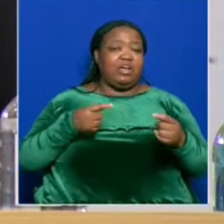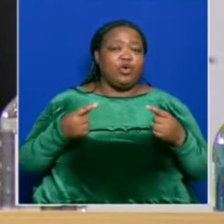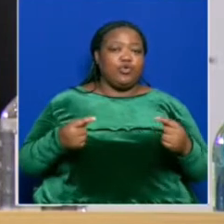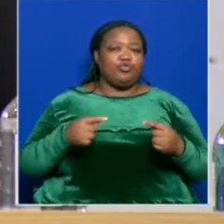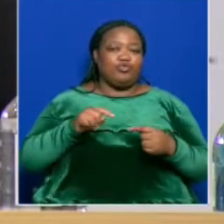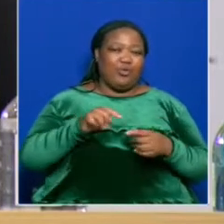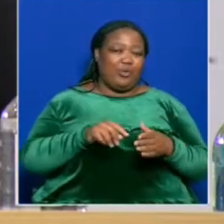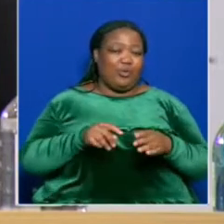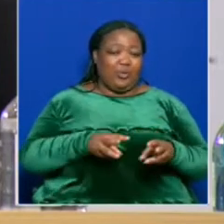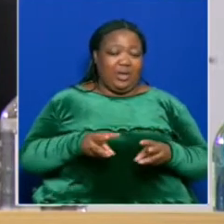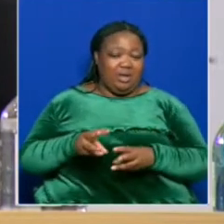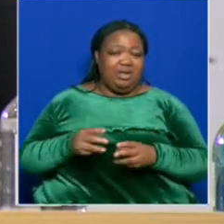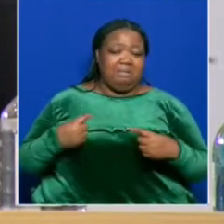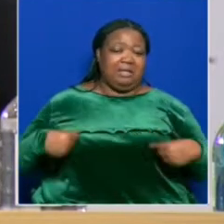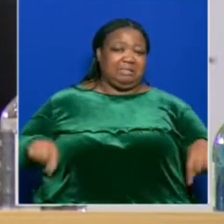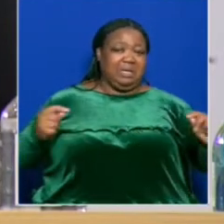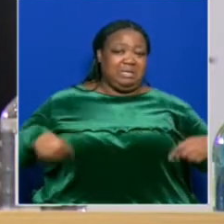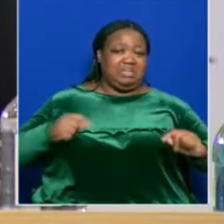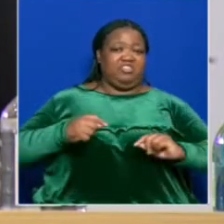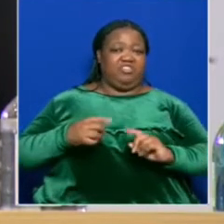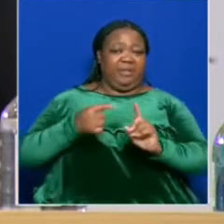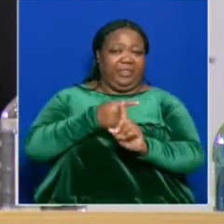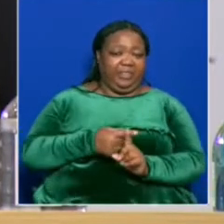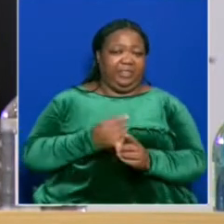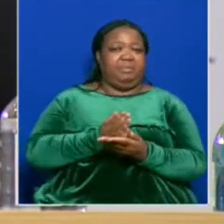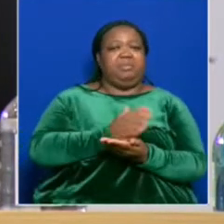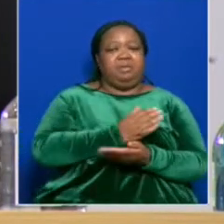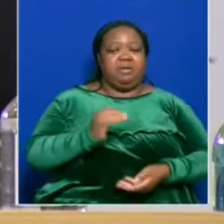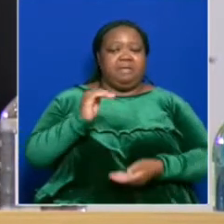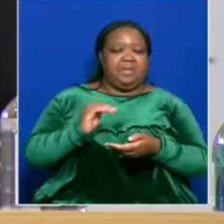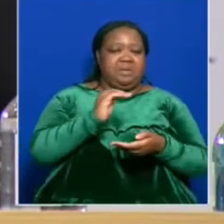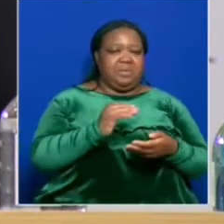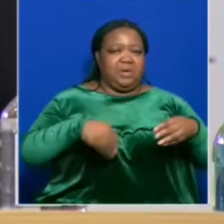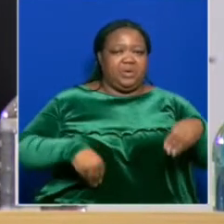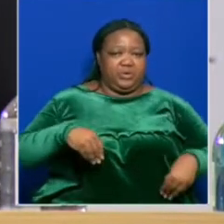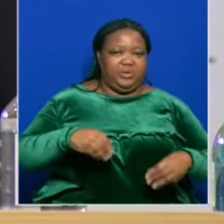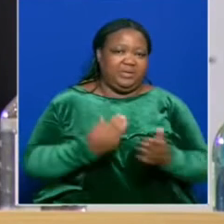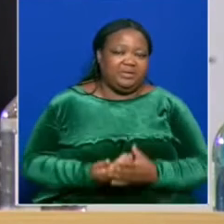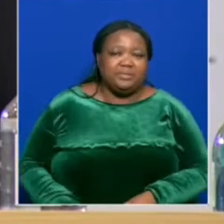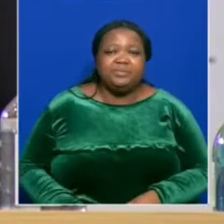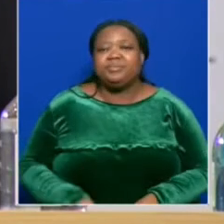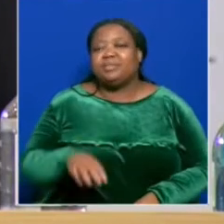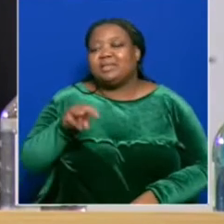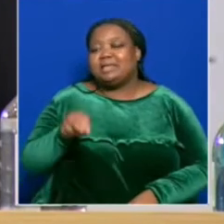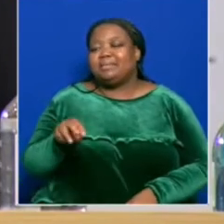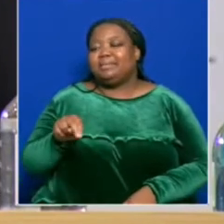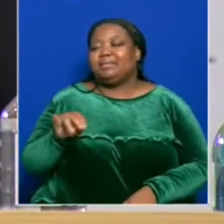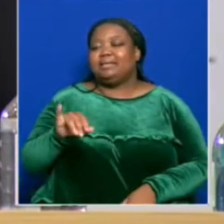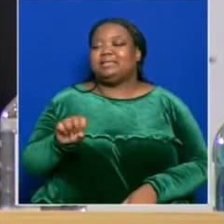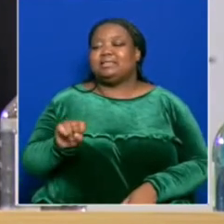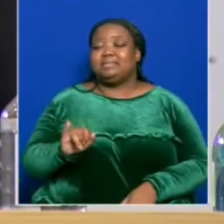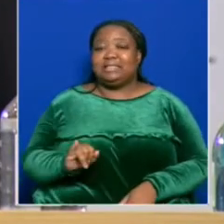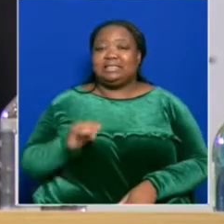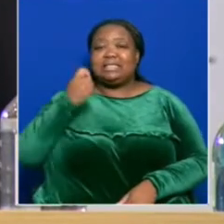and to curb illicit activities, Chair. Thank you. Mnisi, I think, Mr. Mnisi, the point that the other witness made